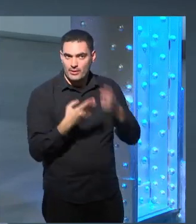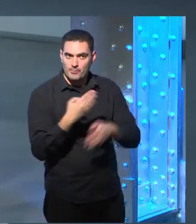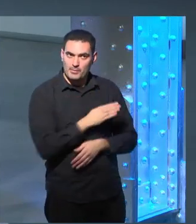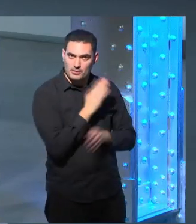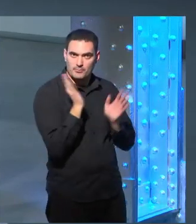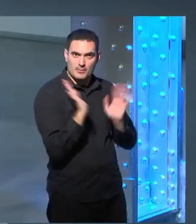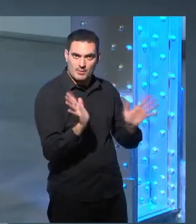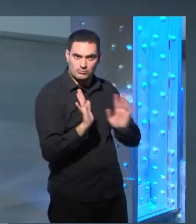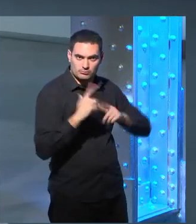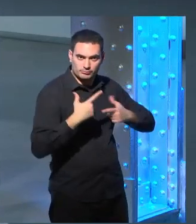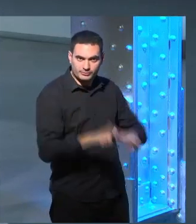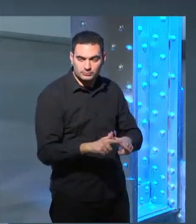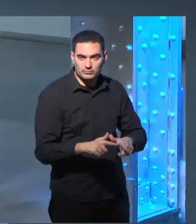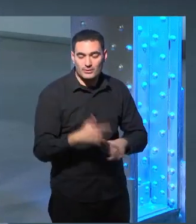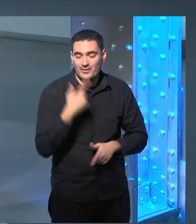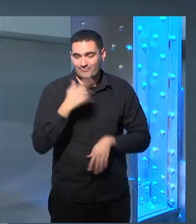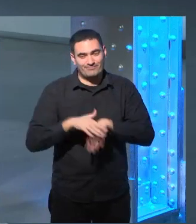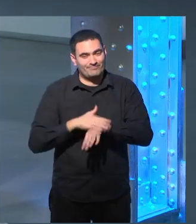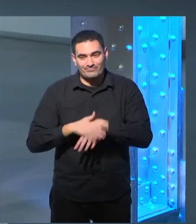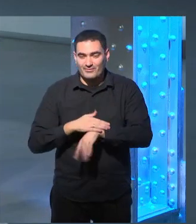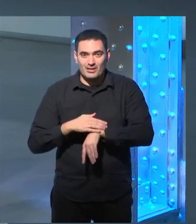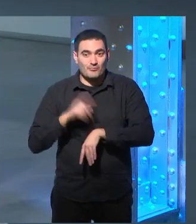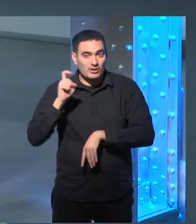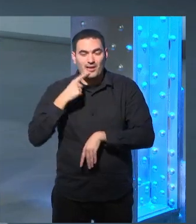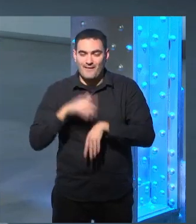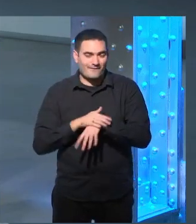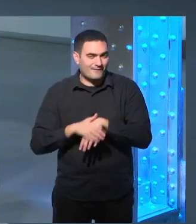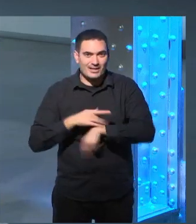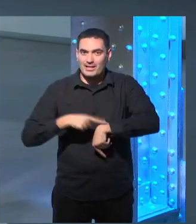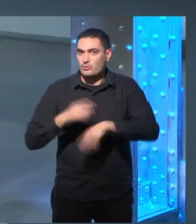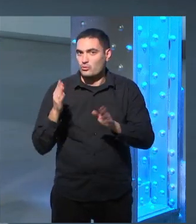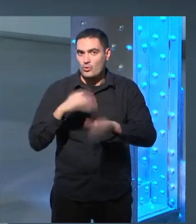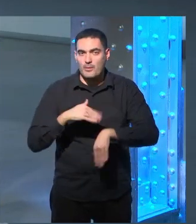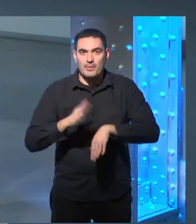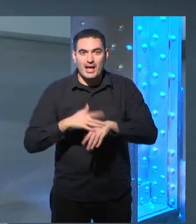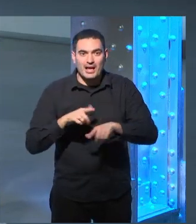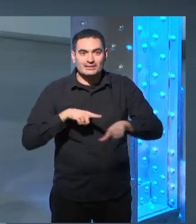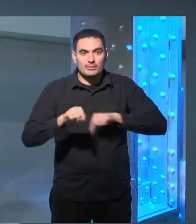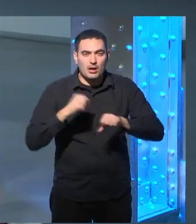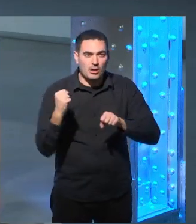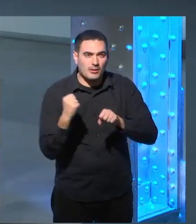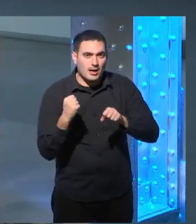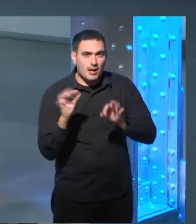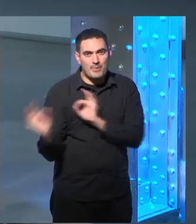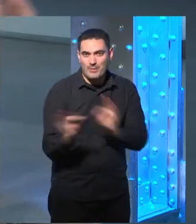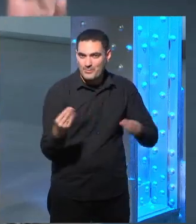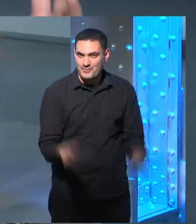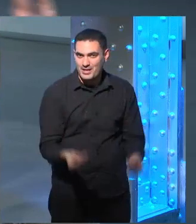ready to do different activities, but in the ESO they say that they are preparing themselves